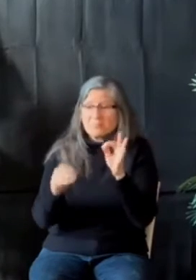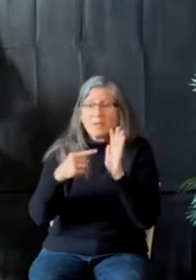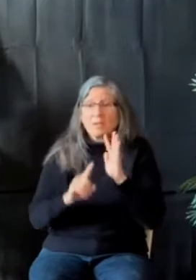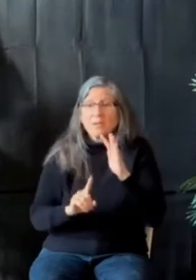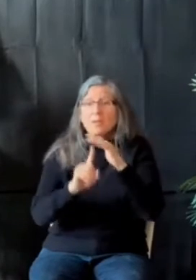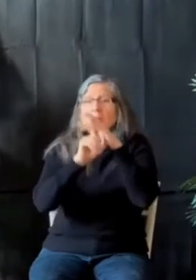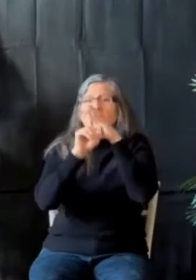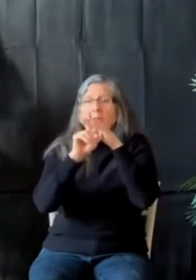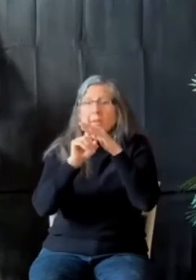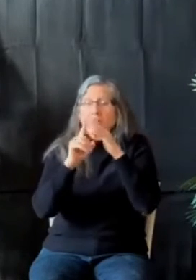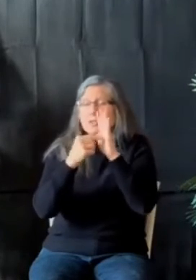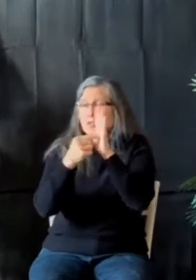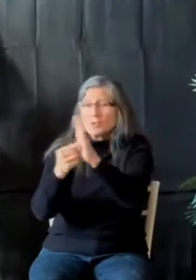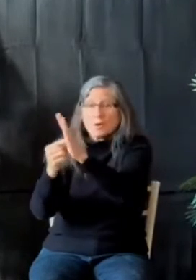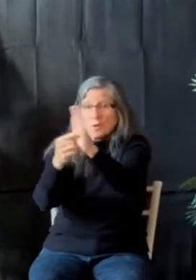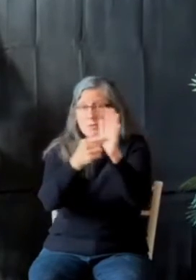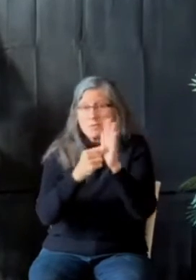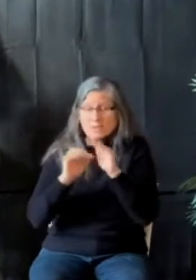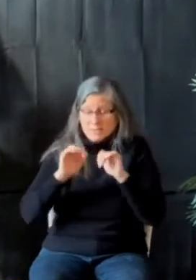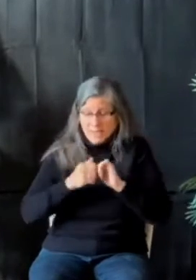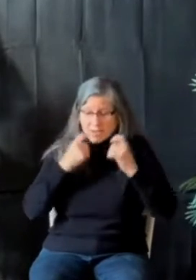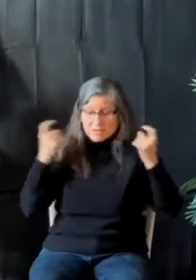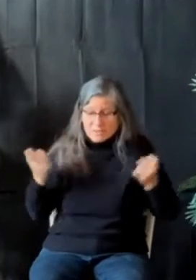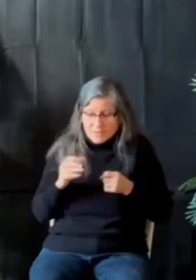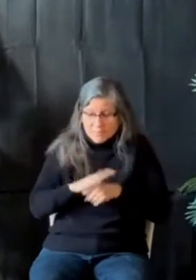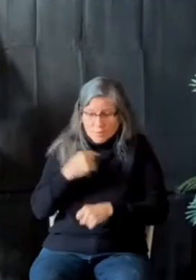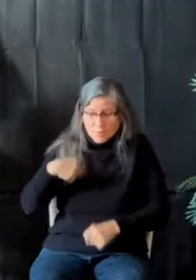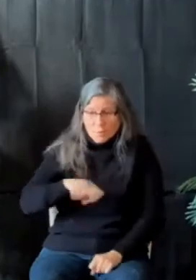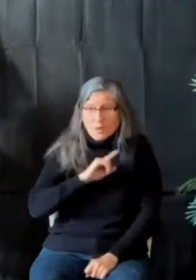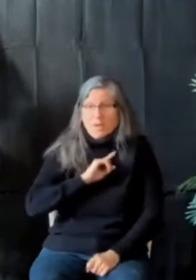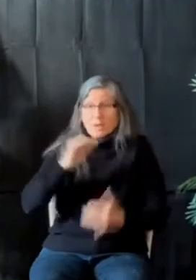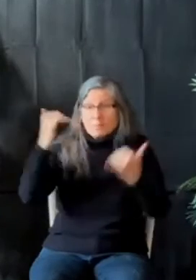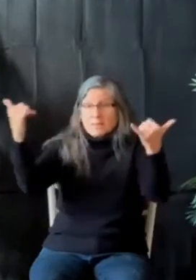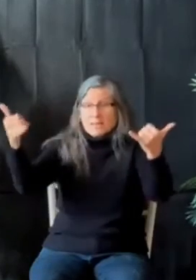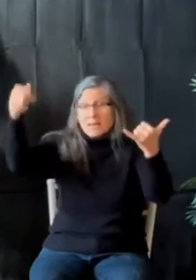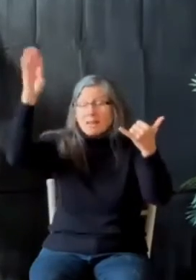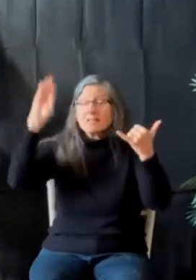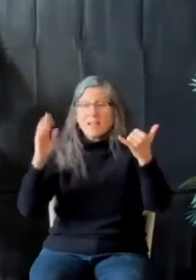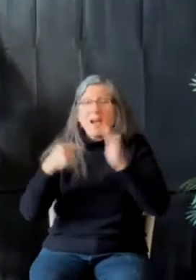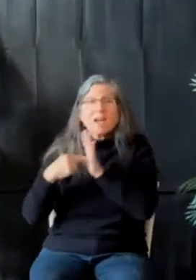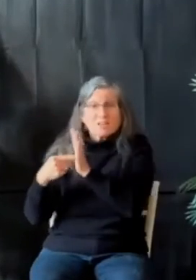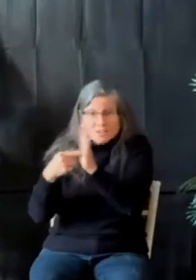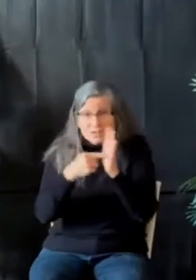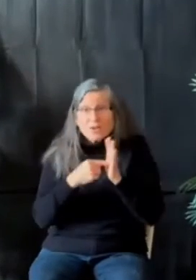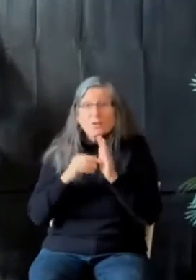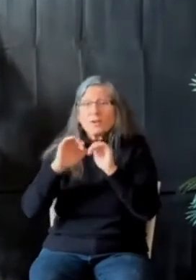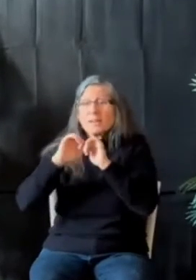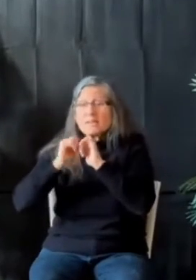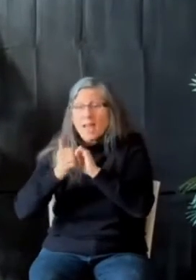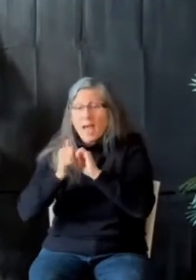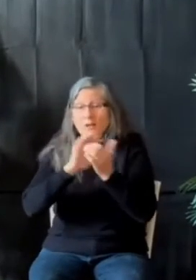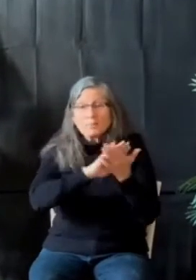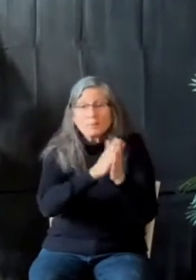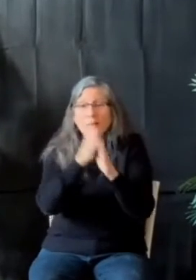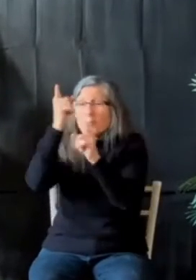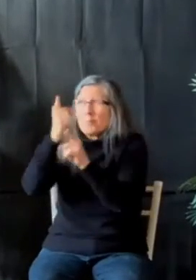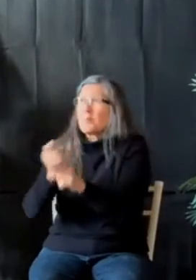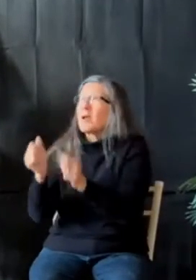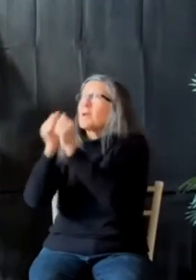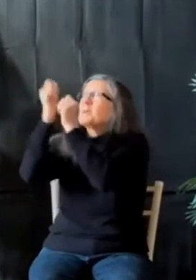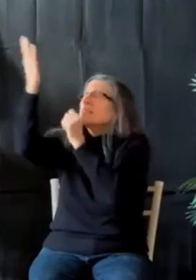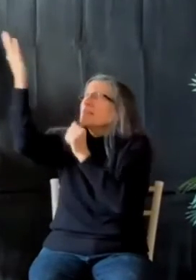shows us how sinful we are. But now God has shown us a way to be made right with